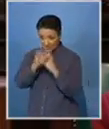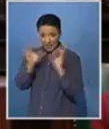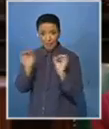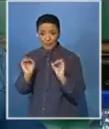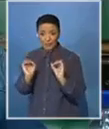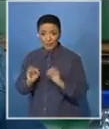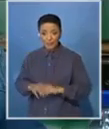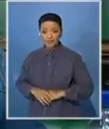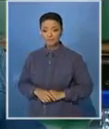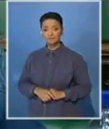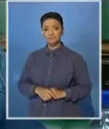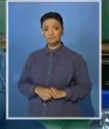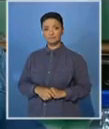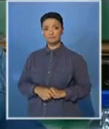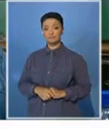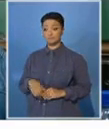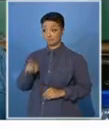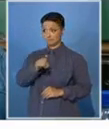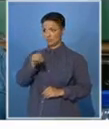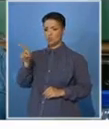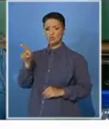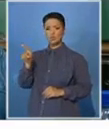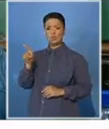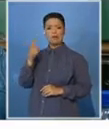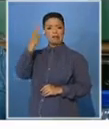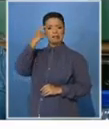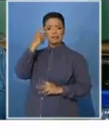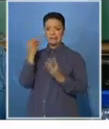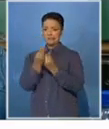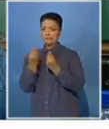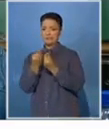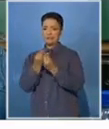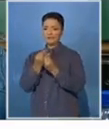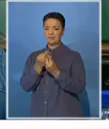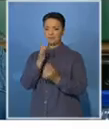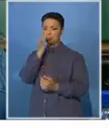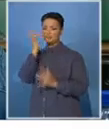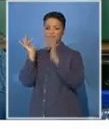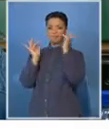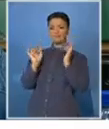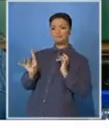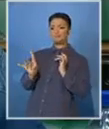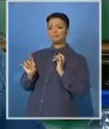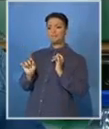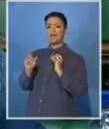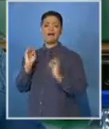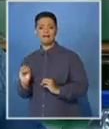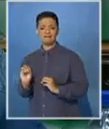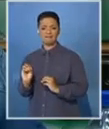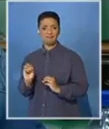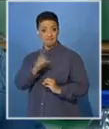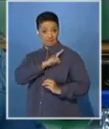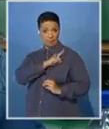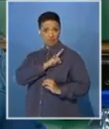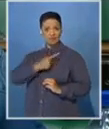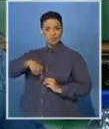happening. Wasn't there any red lights going? That we are calculating, we are getting these